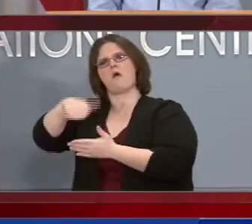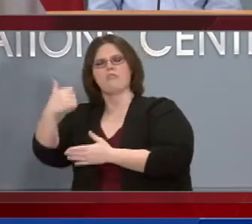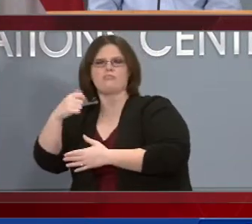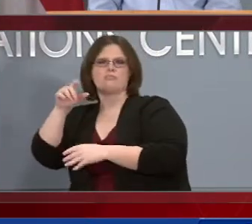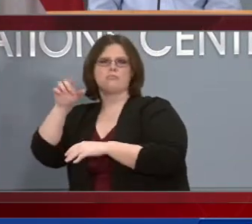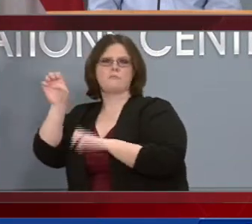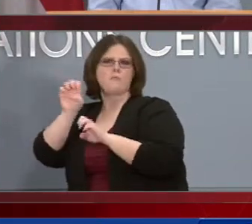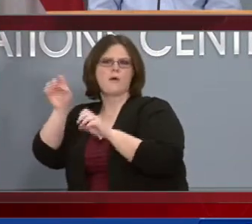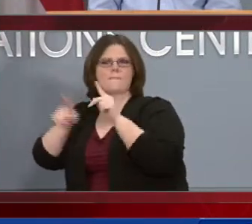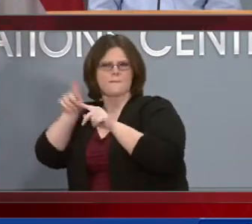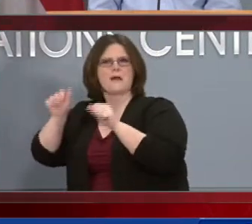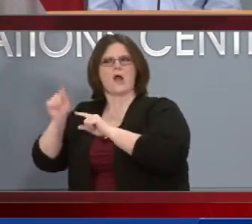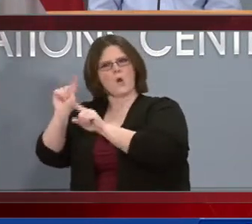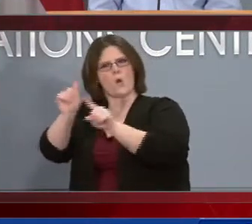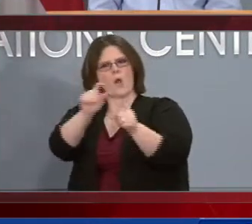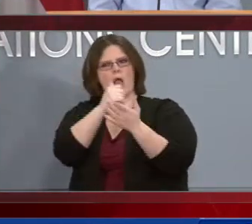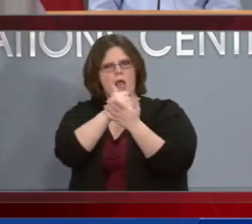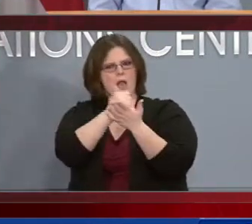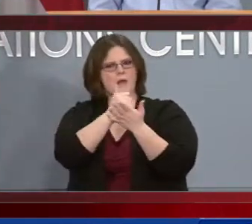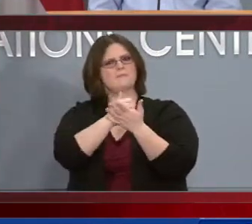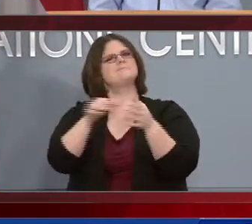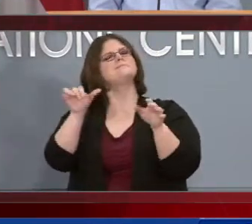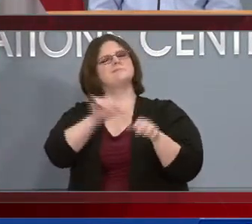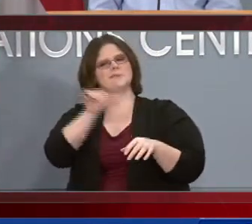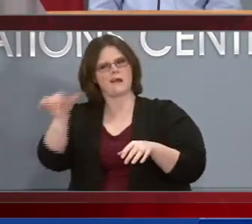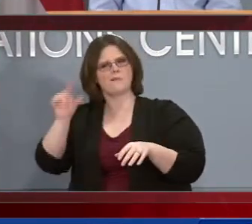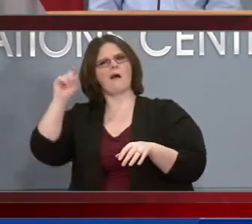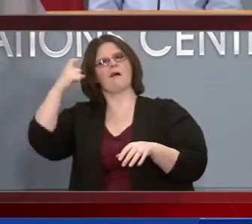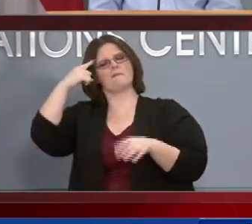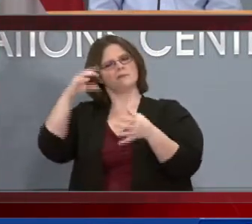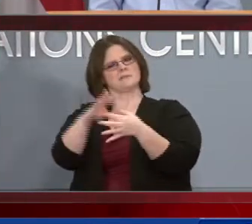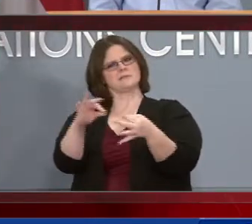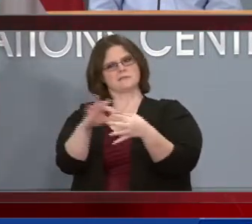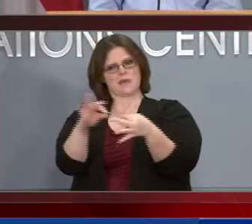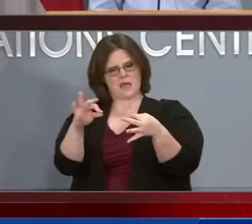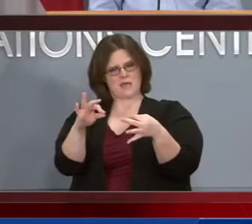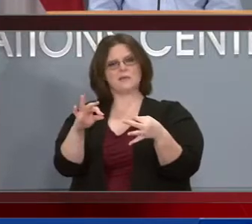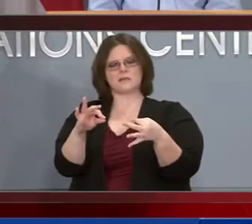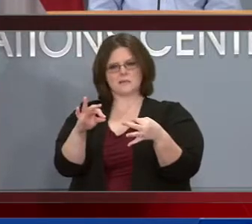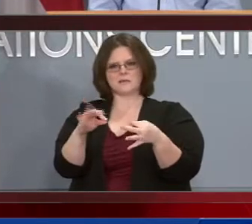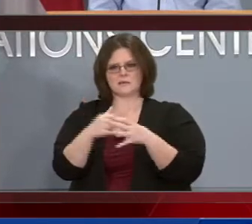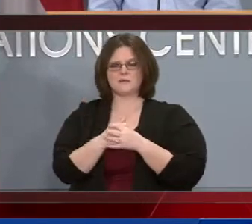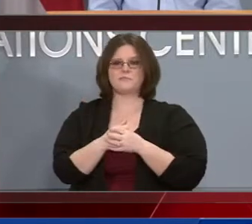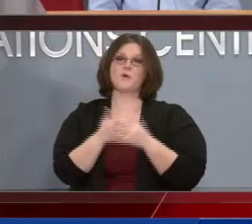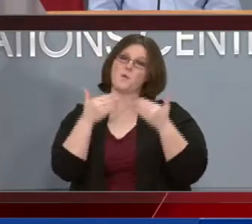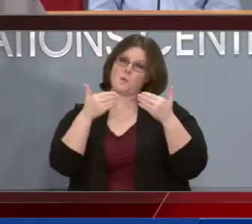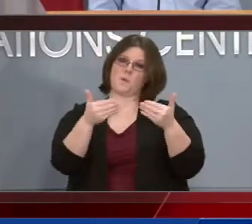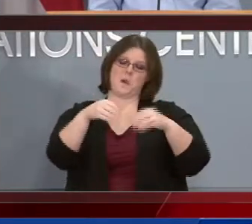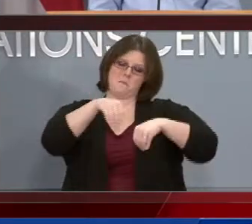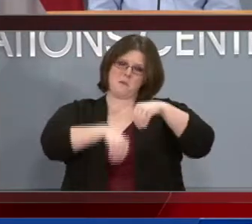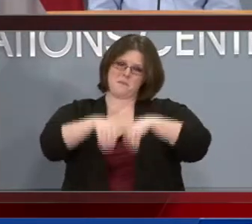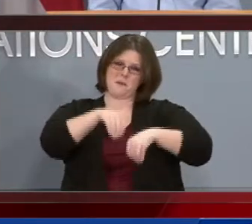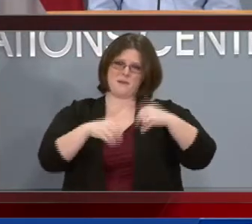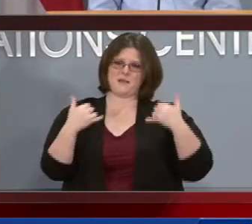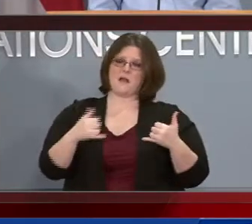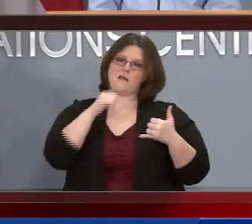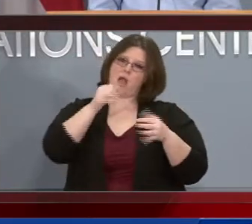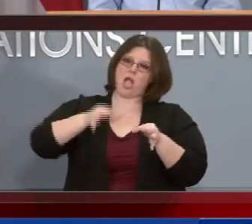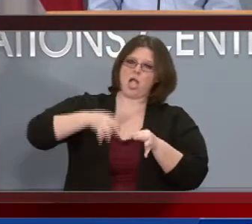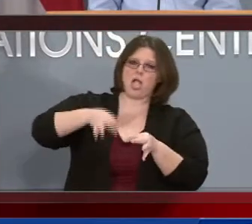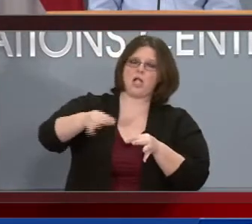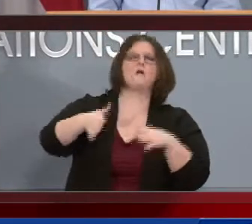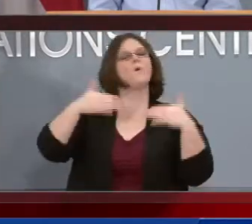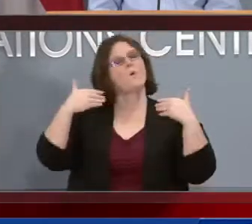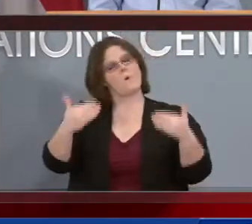directly. As the Governor said, today is the day to be wrapping up your personal preparedness tasks before the storm arrives. If you need